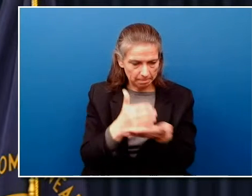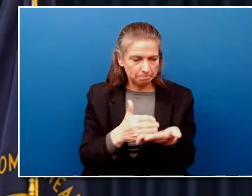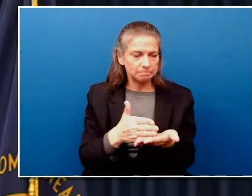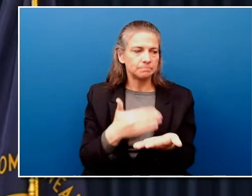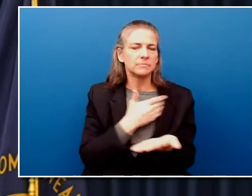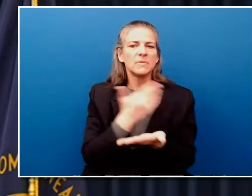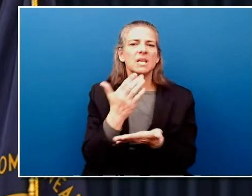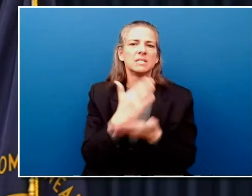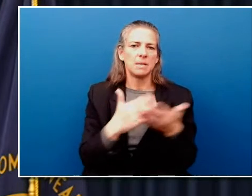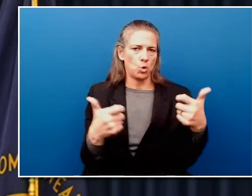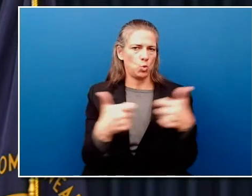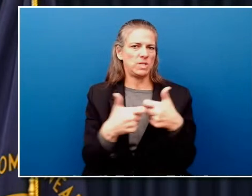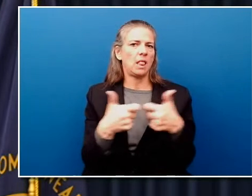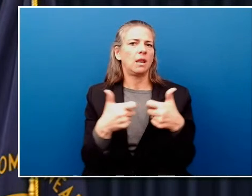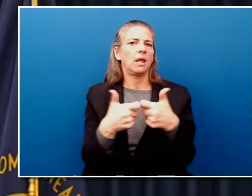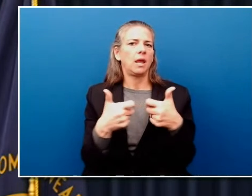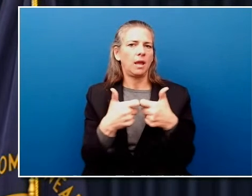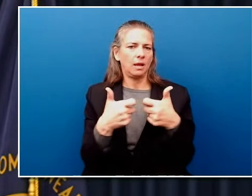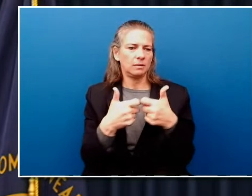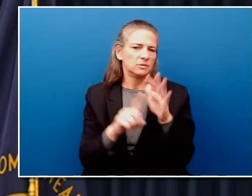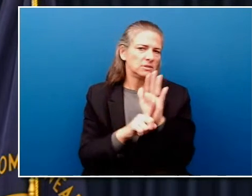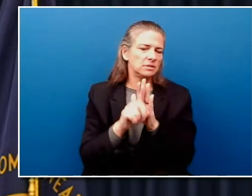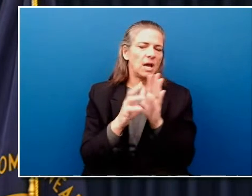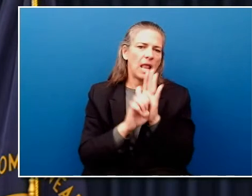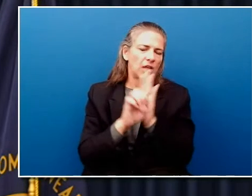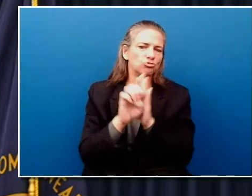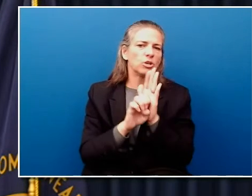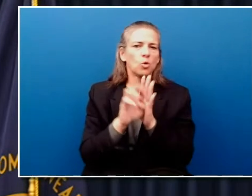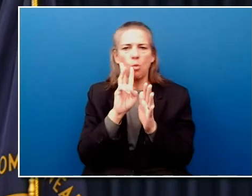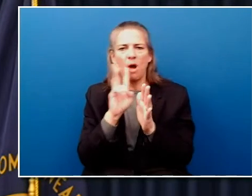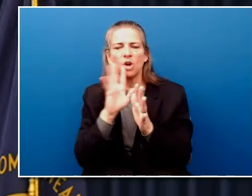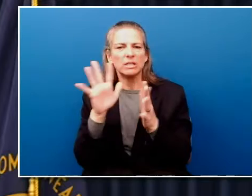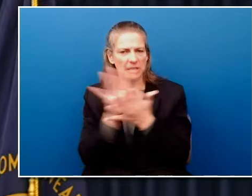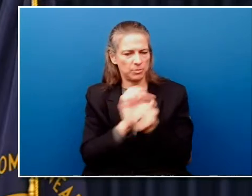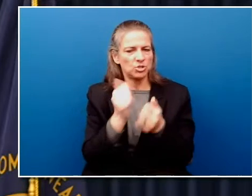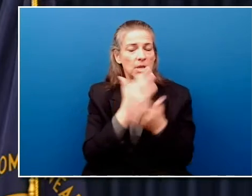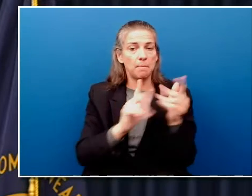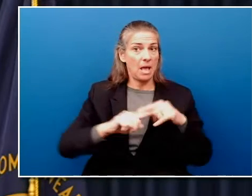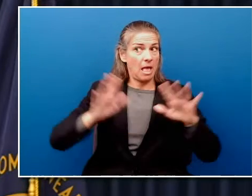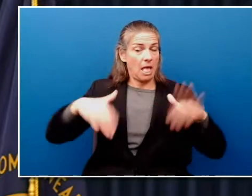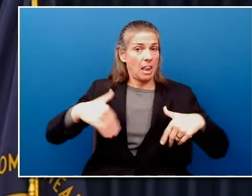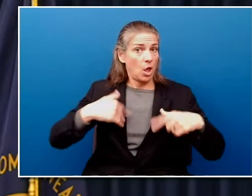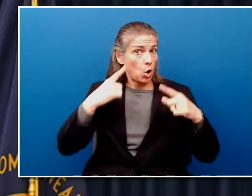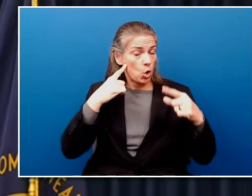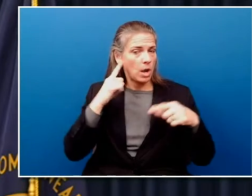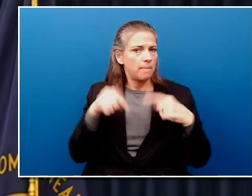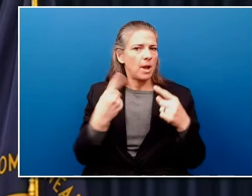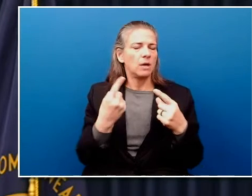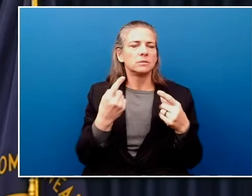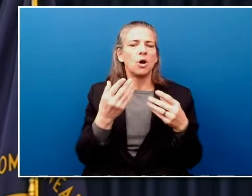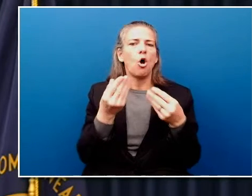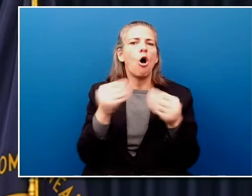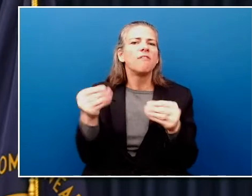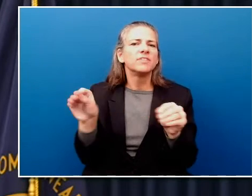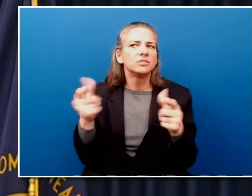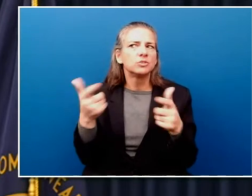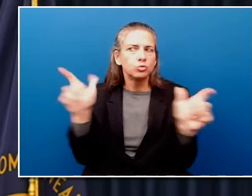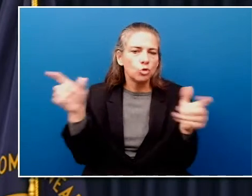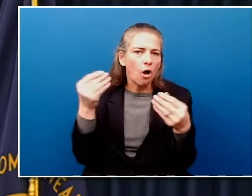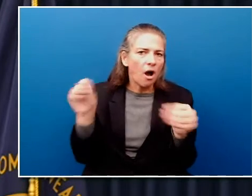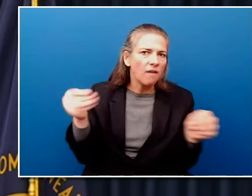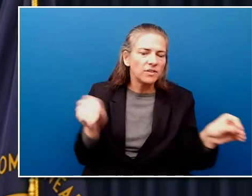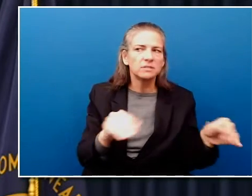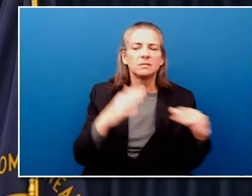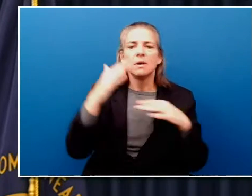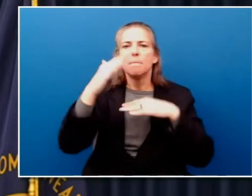utility damage. What I haven't had a report of is major offices,